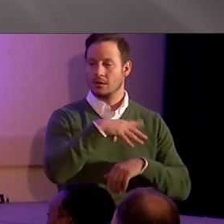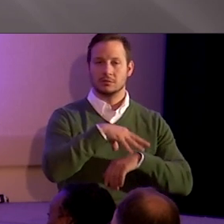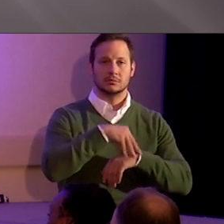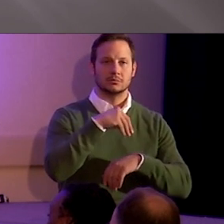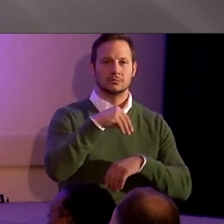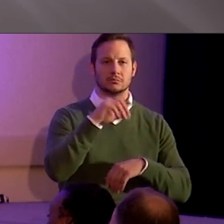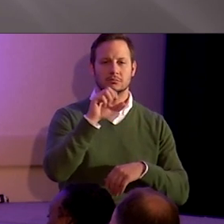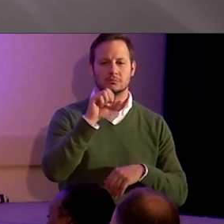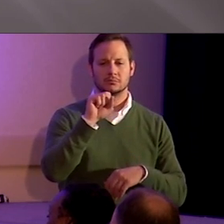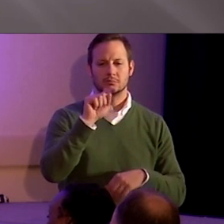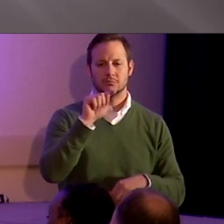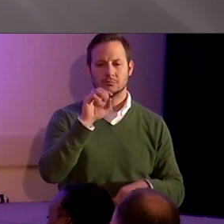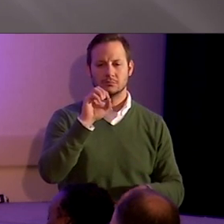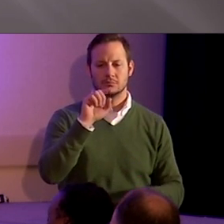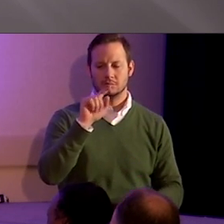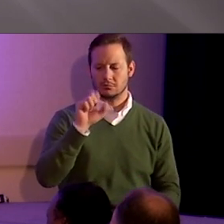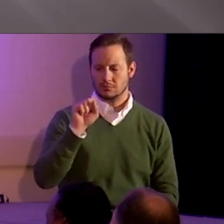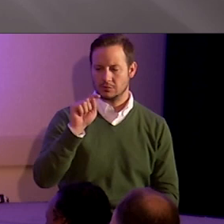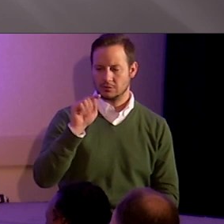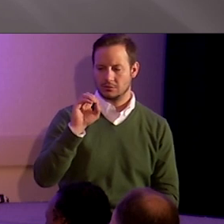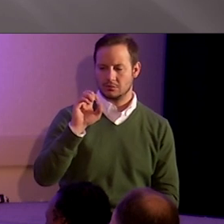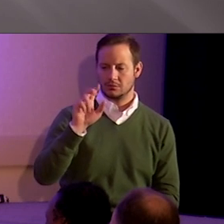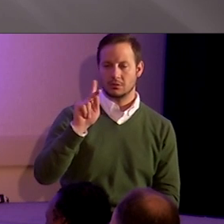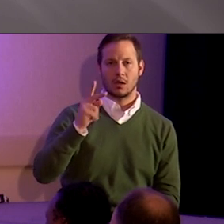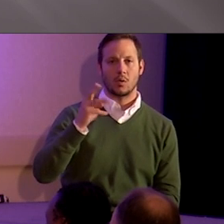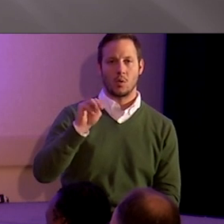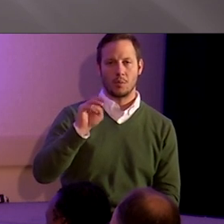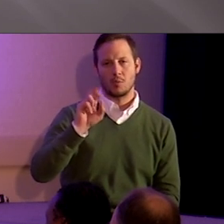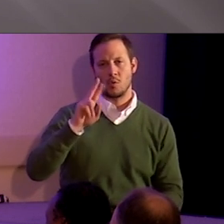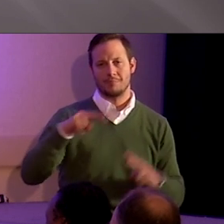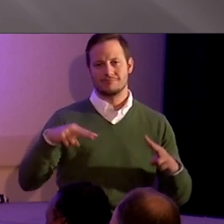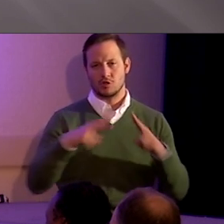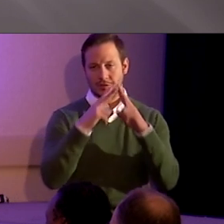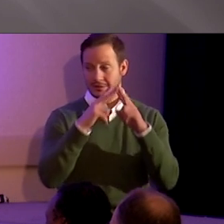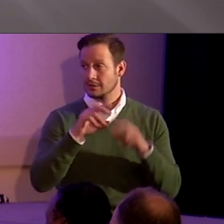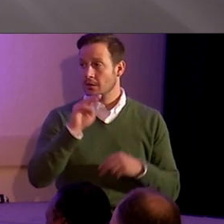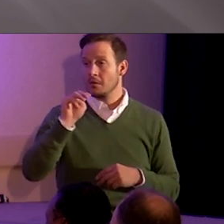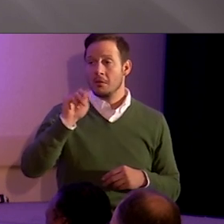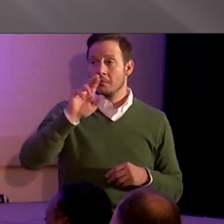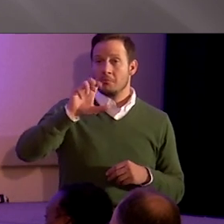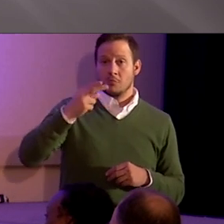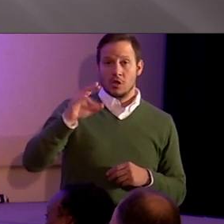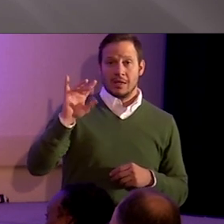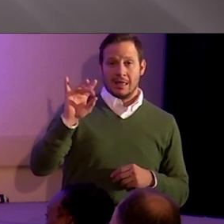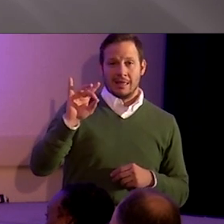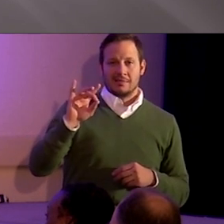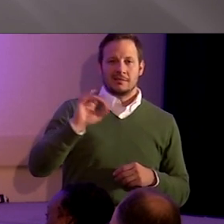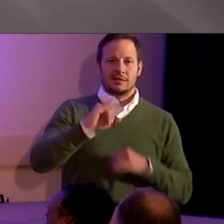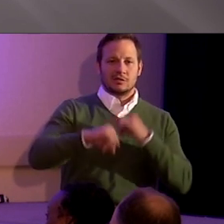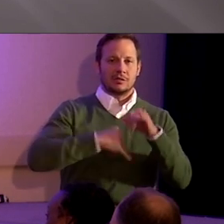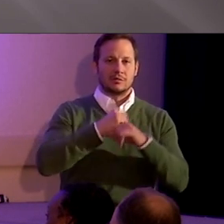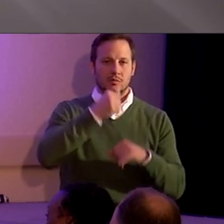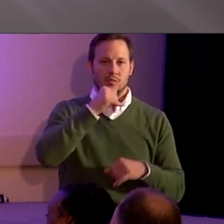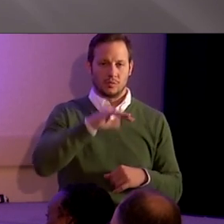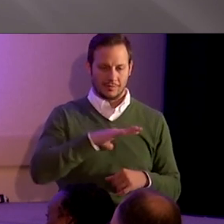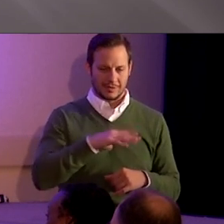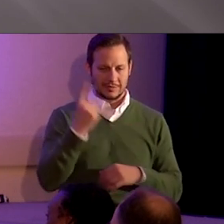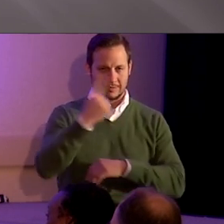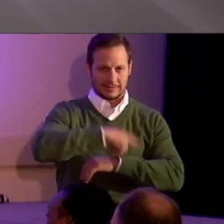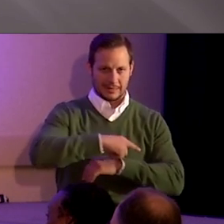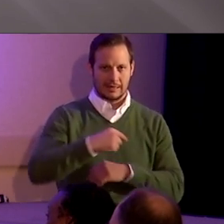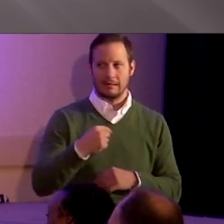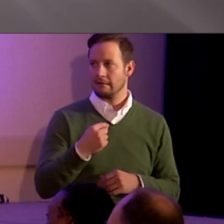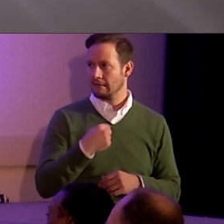Paris. Now, on March 8th, International Women's Day, I joined Egyptian blogger Aliya Magda el-Mahdi